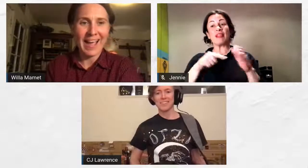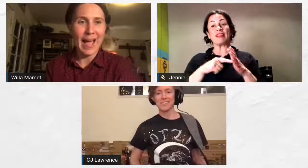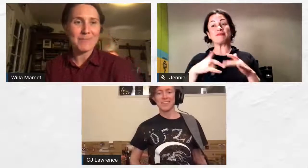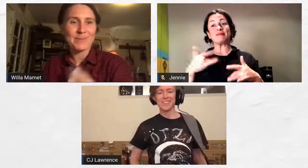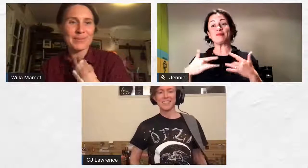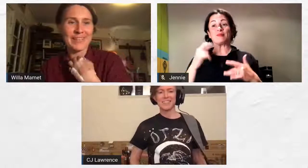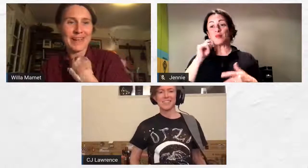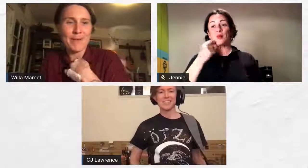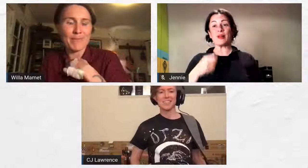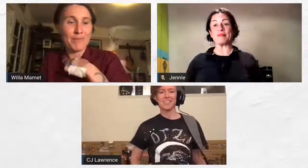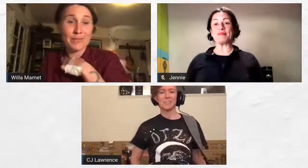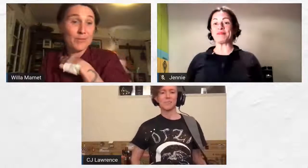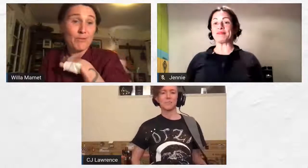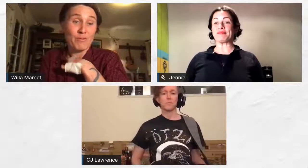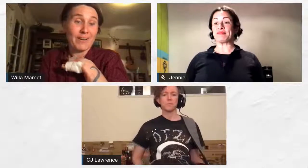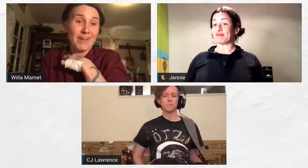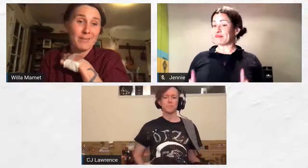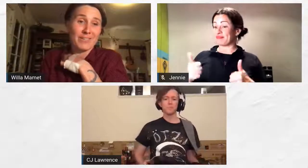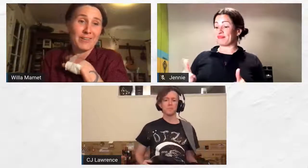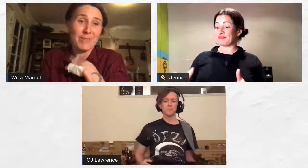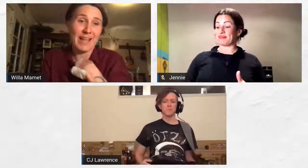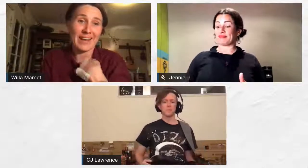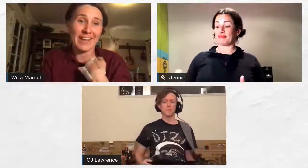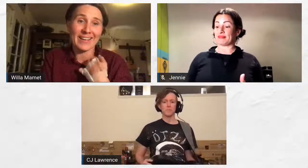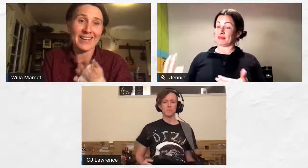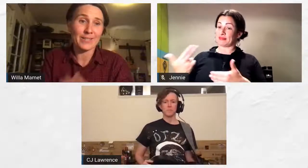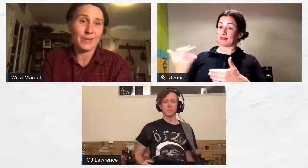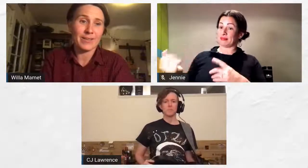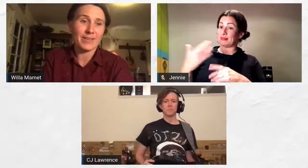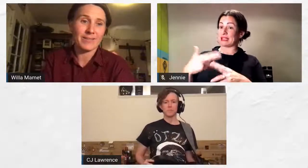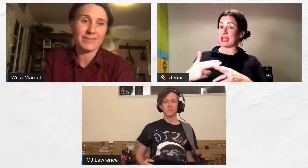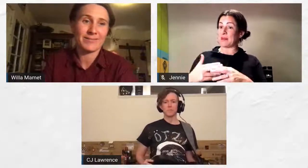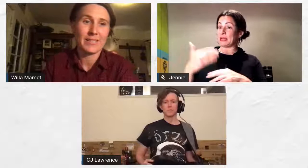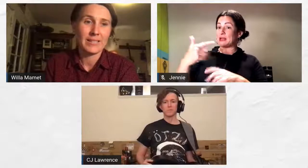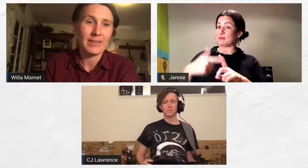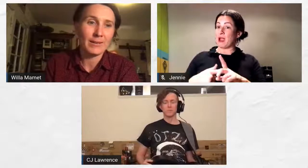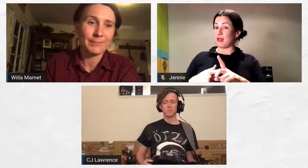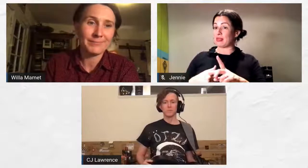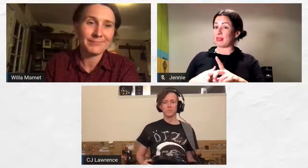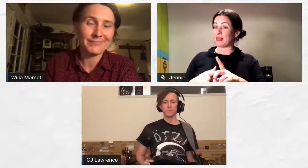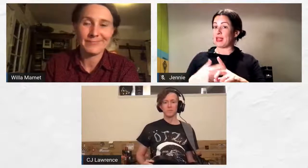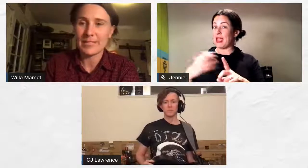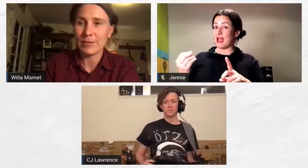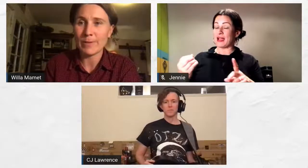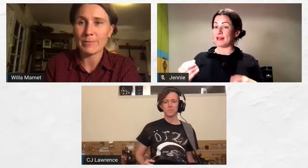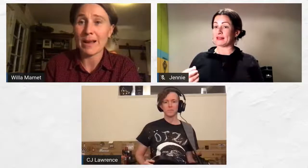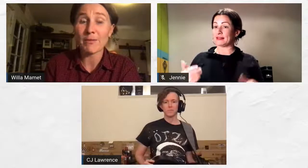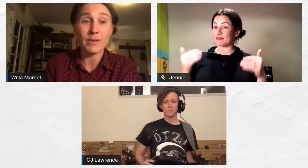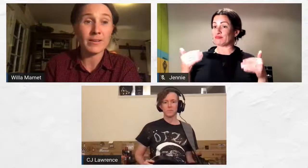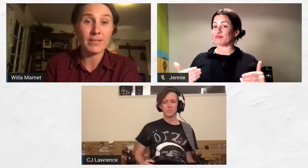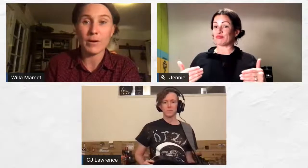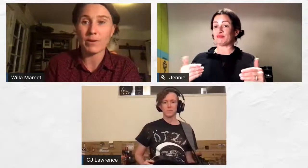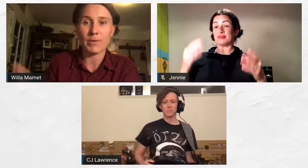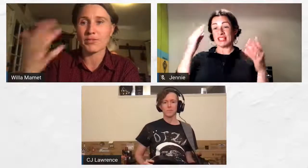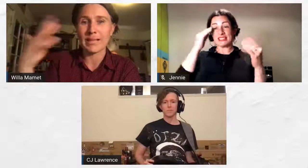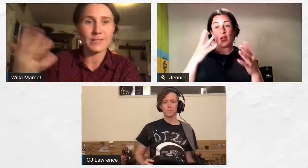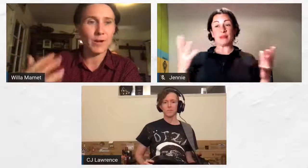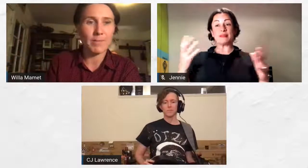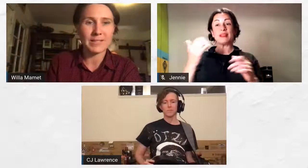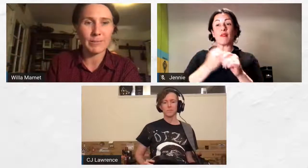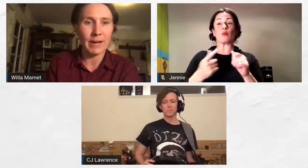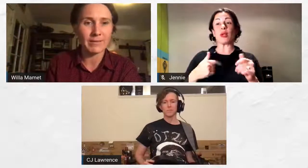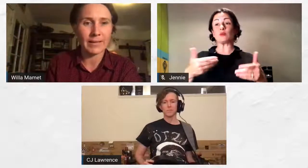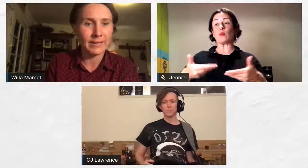it. Absolutely. Feel so free to come stick your name in the hat again next month and tell your peeps. Everyone is welcome. We've just